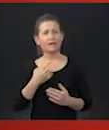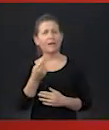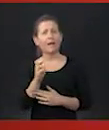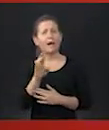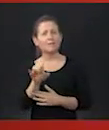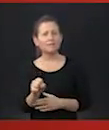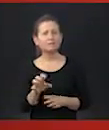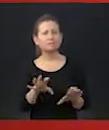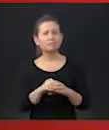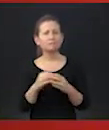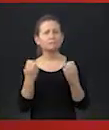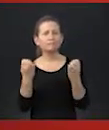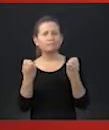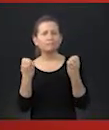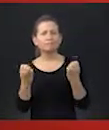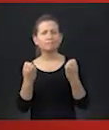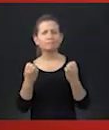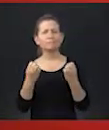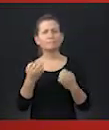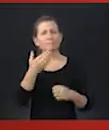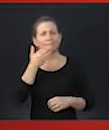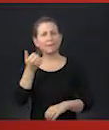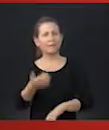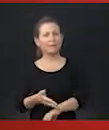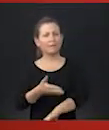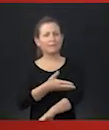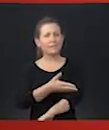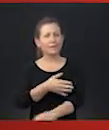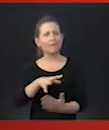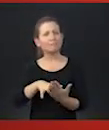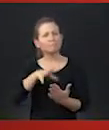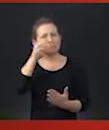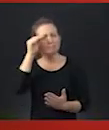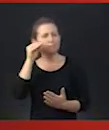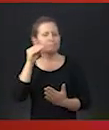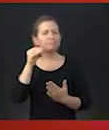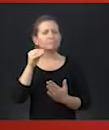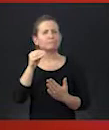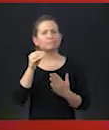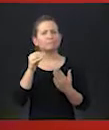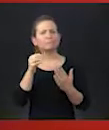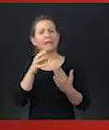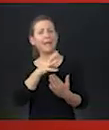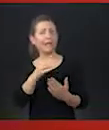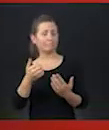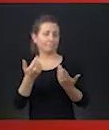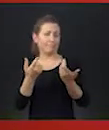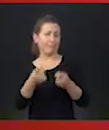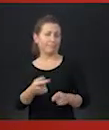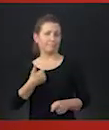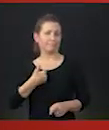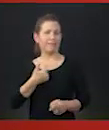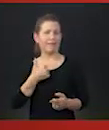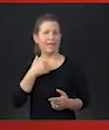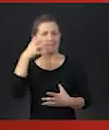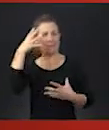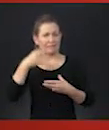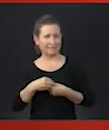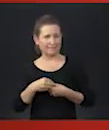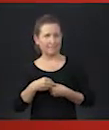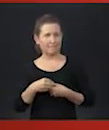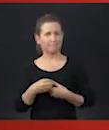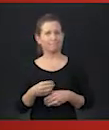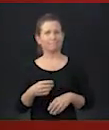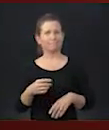out, learning, bettering myself as an individual and a man, and I happen to have autism, but autism doesn't have me.